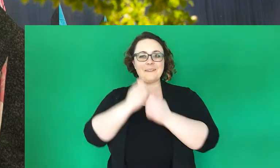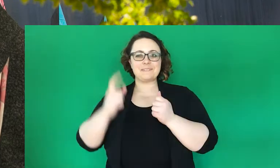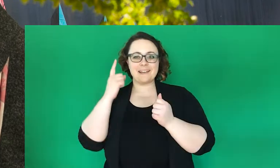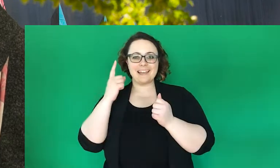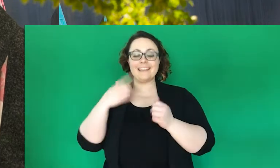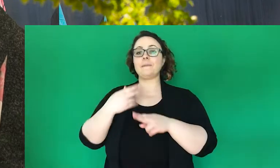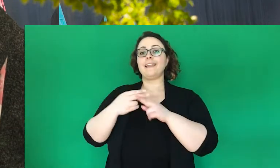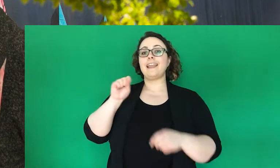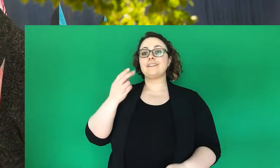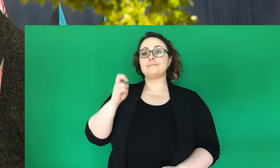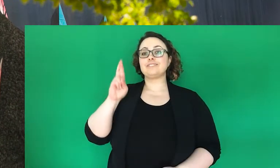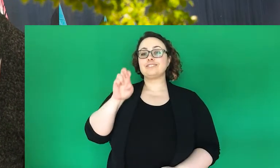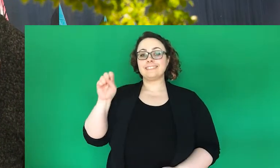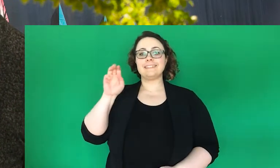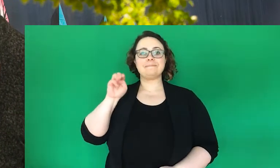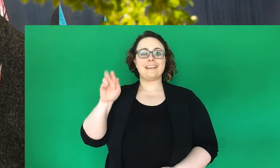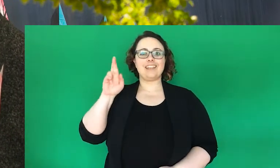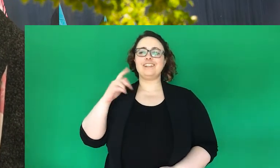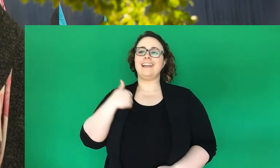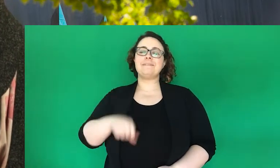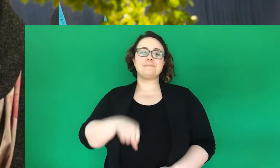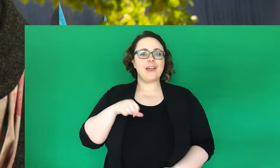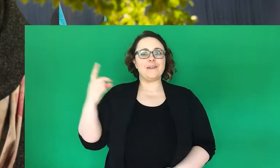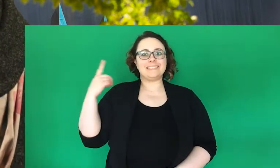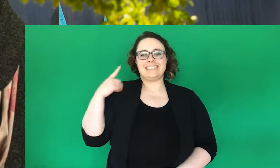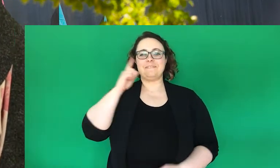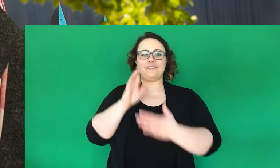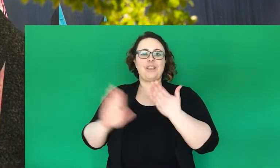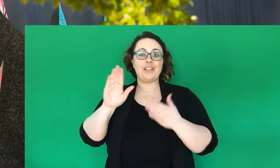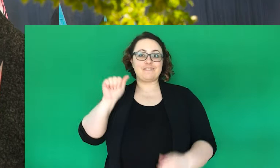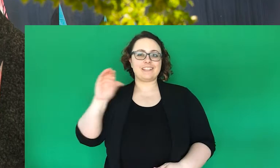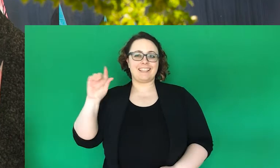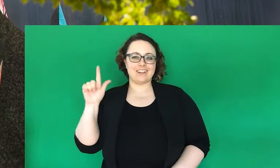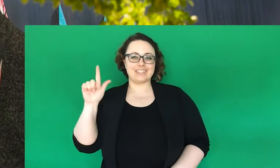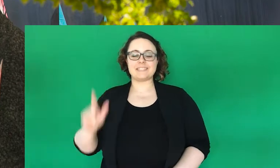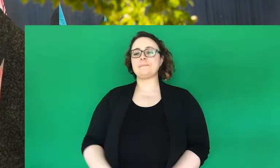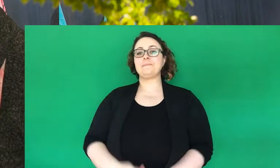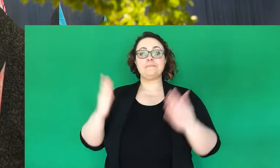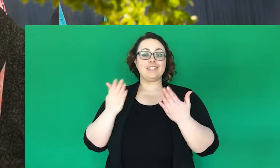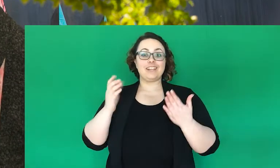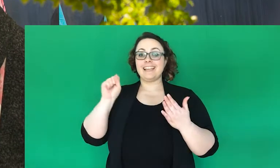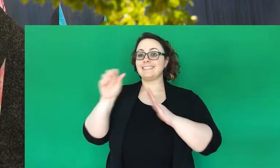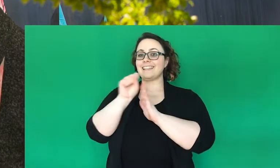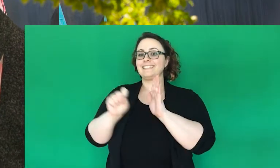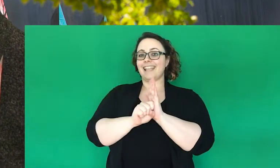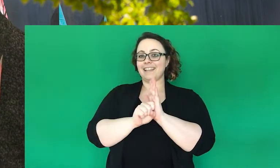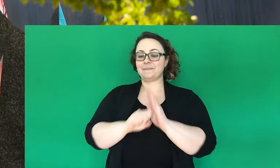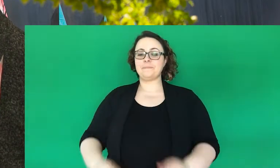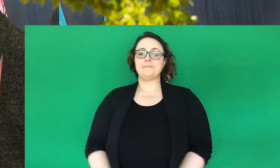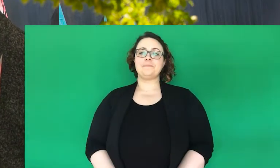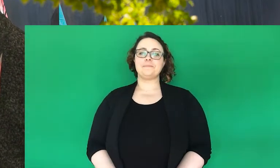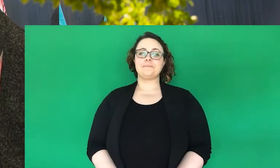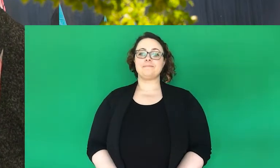Hello everyone. My name is Sherry Meyer and I am the very proud Dean of the College of Arts and Letters here at Sacramento